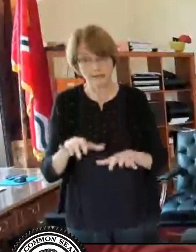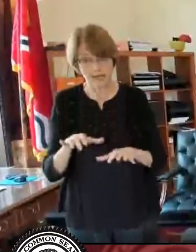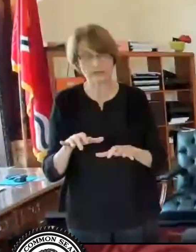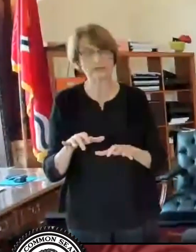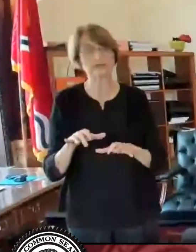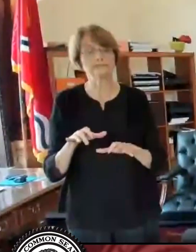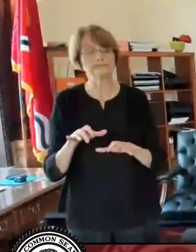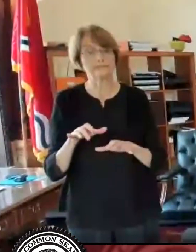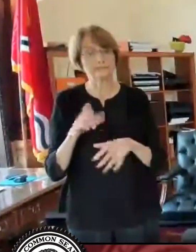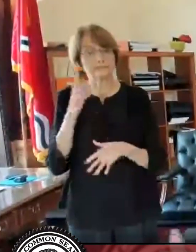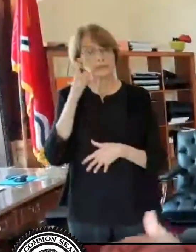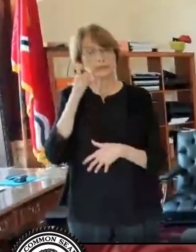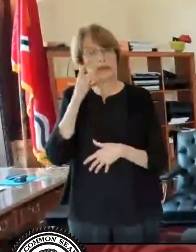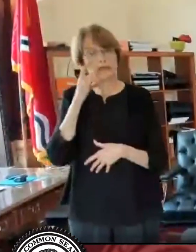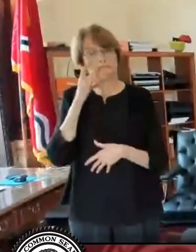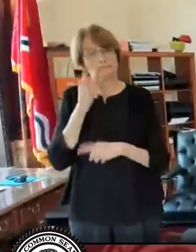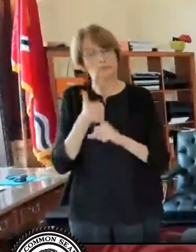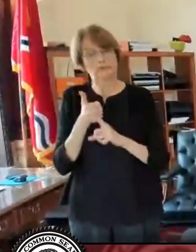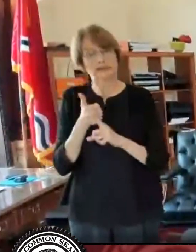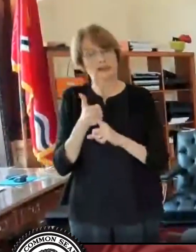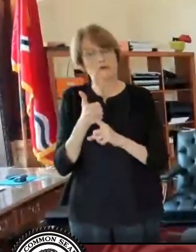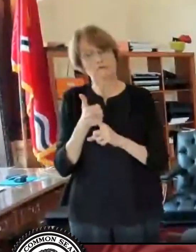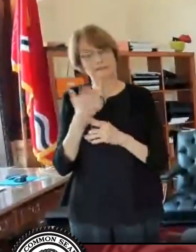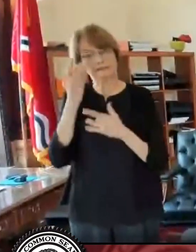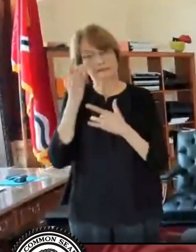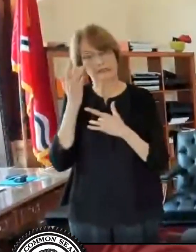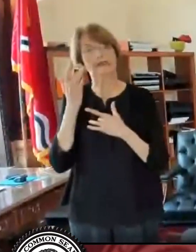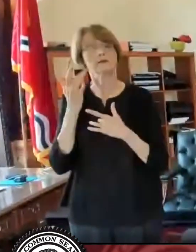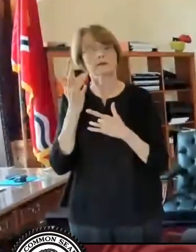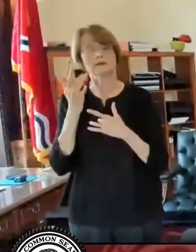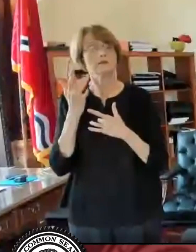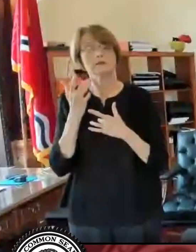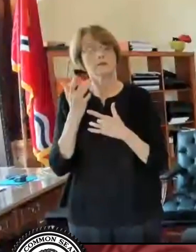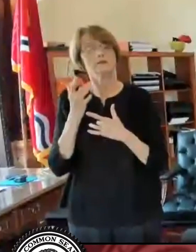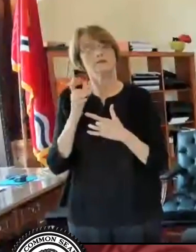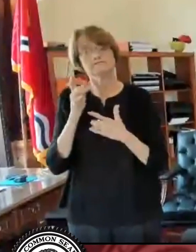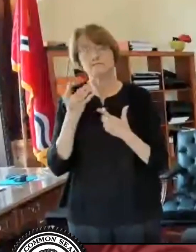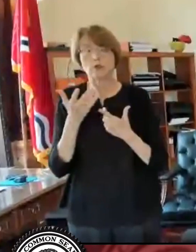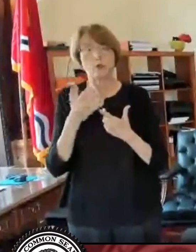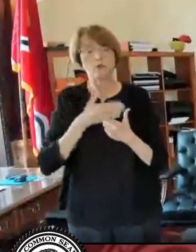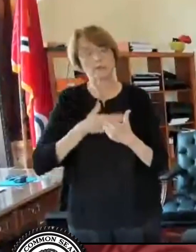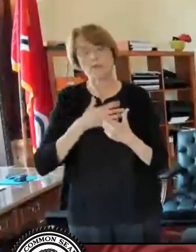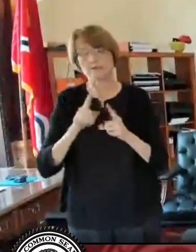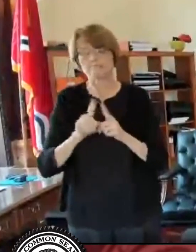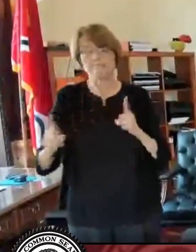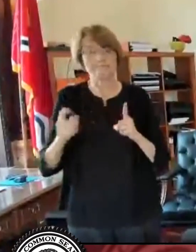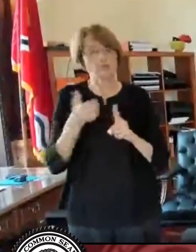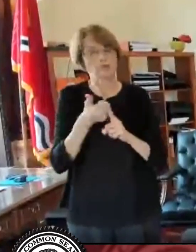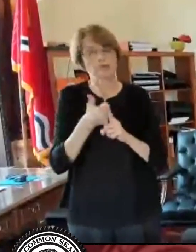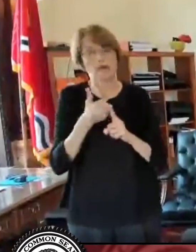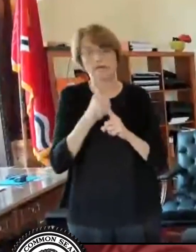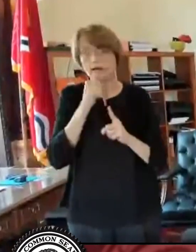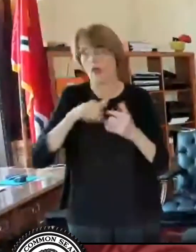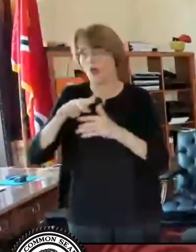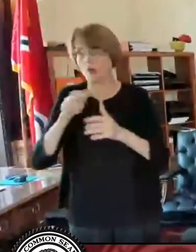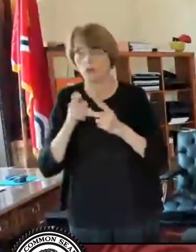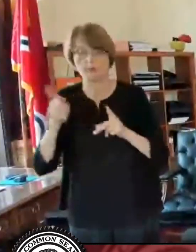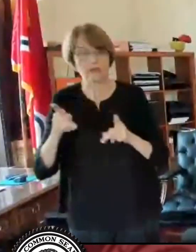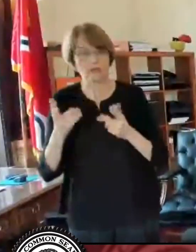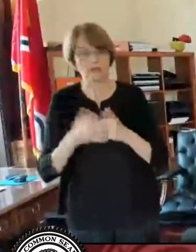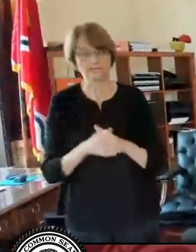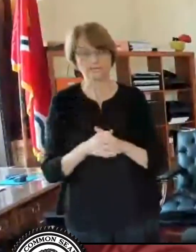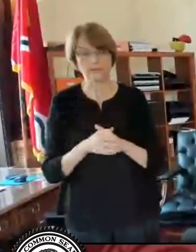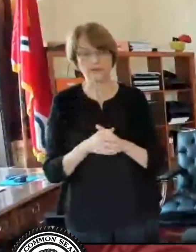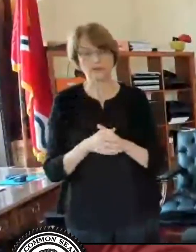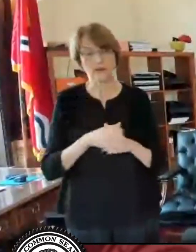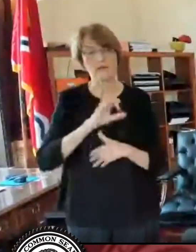you not be around people until you find out what the results of that test are. You mentioned back to school. A few